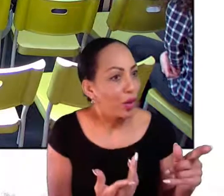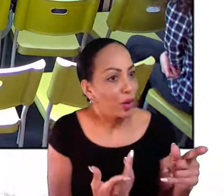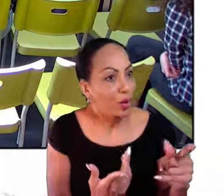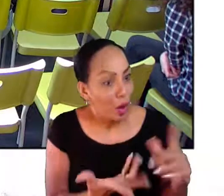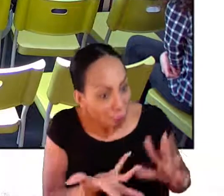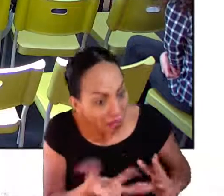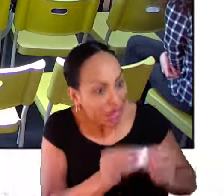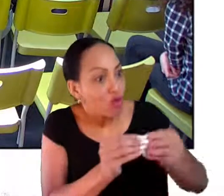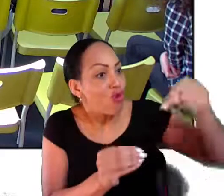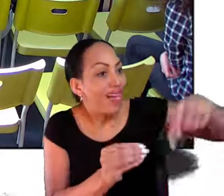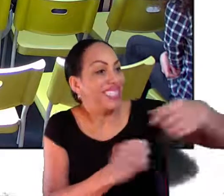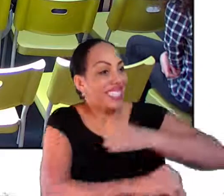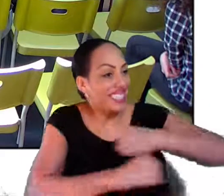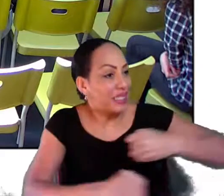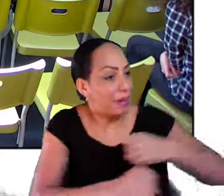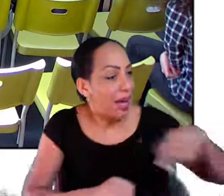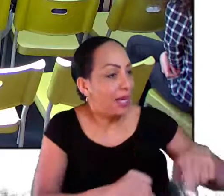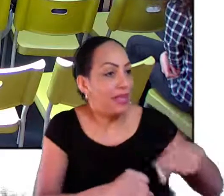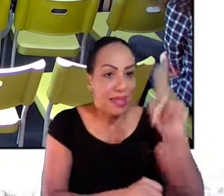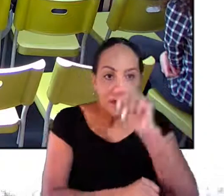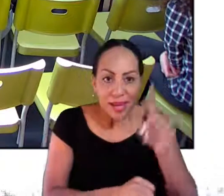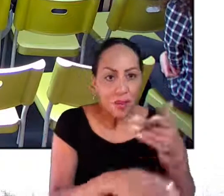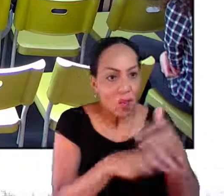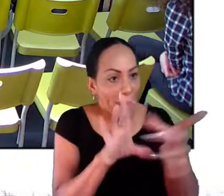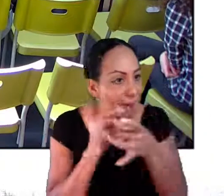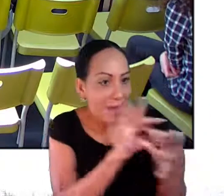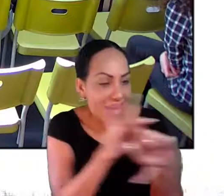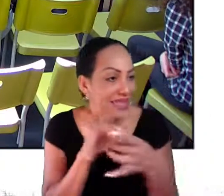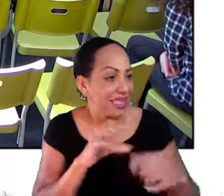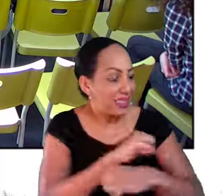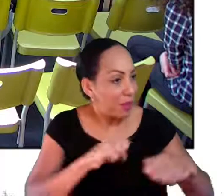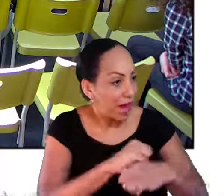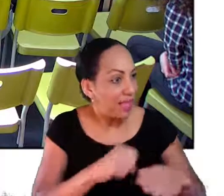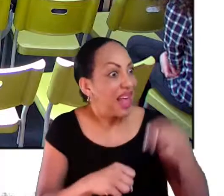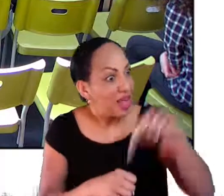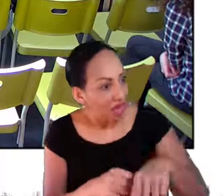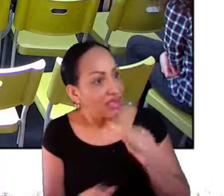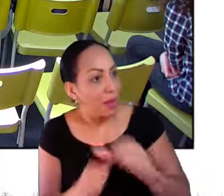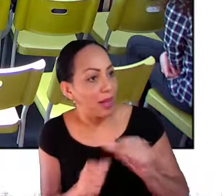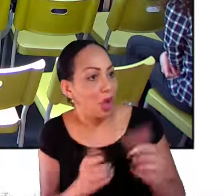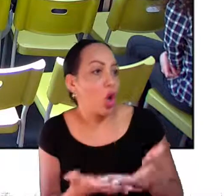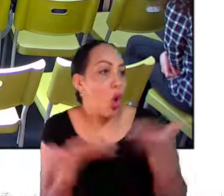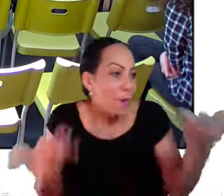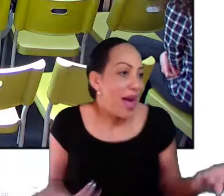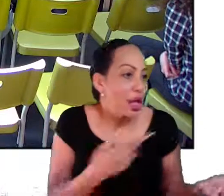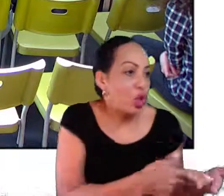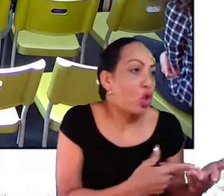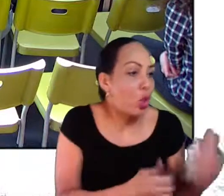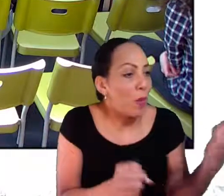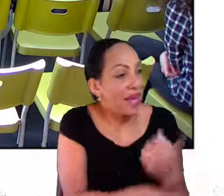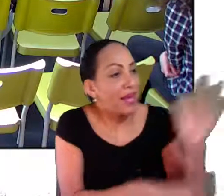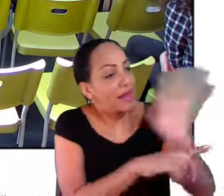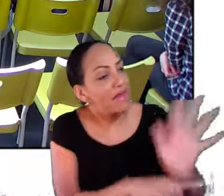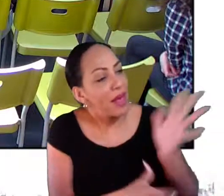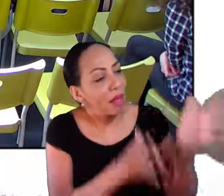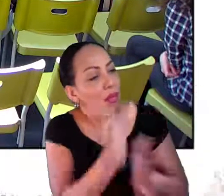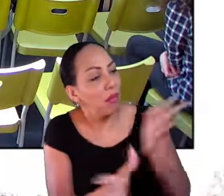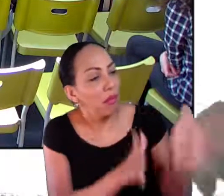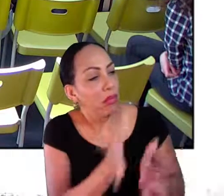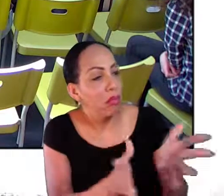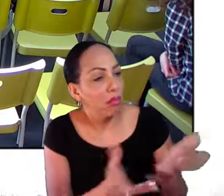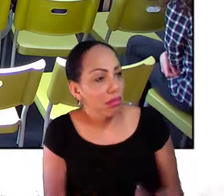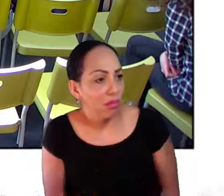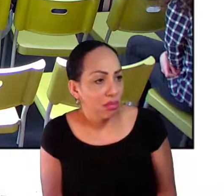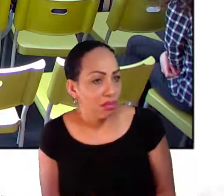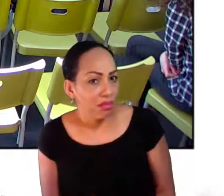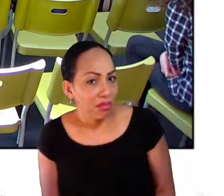space might not necessarily translate into, I think, even going into it going, right, we're going to make a film. I wonder if we're going to play with film becomes